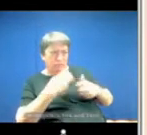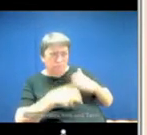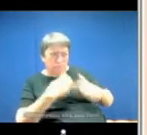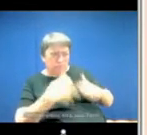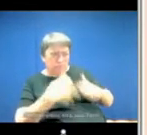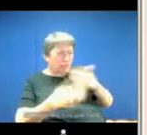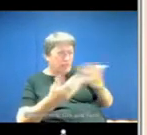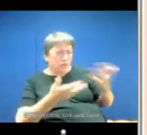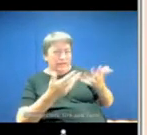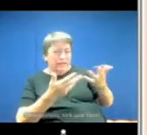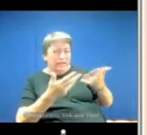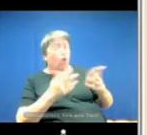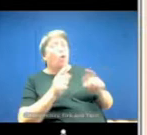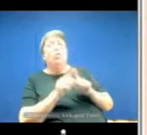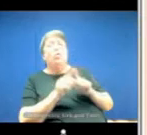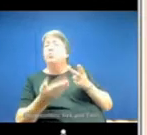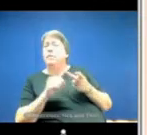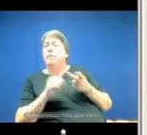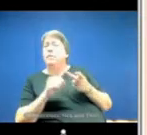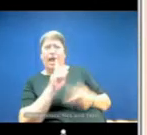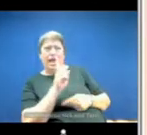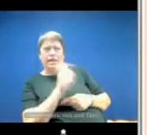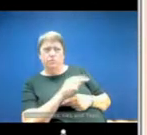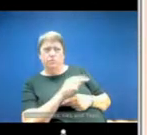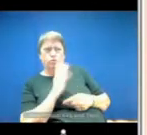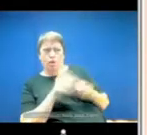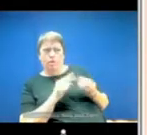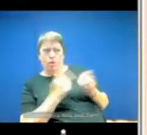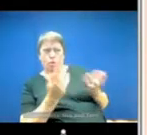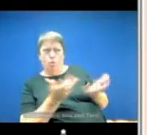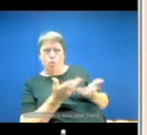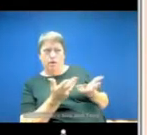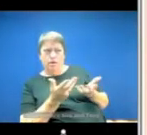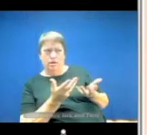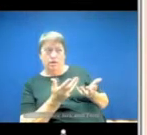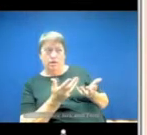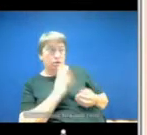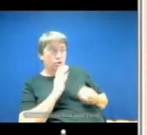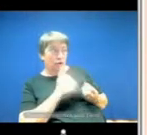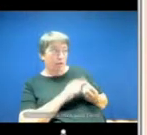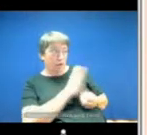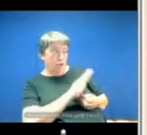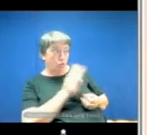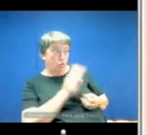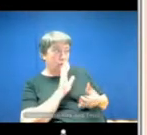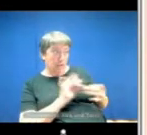witness about. If it's going to be about their testimony for the day,